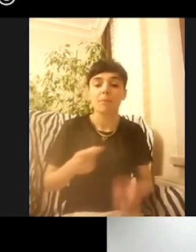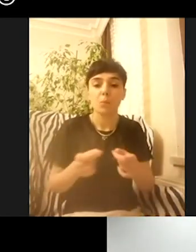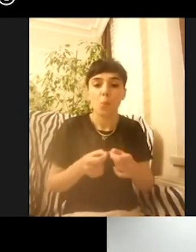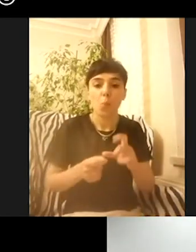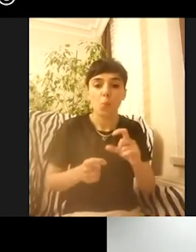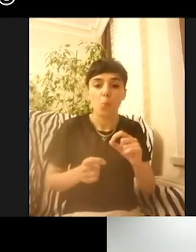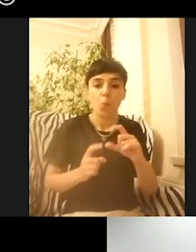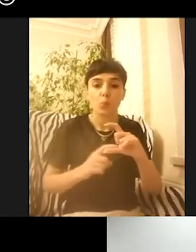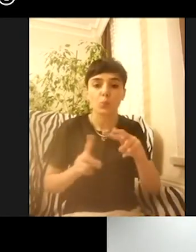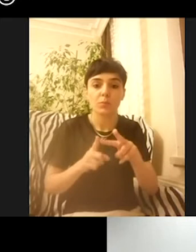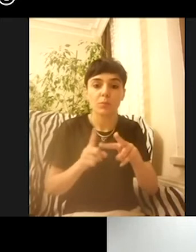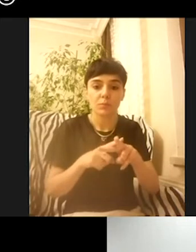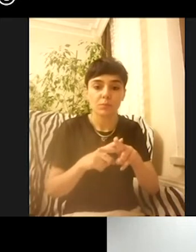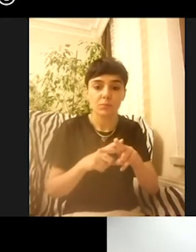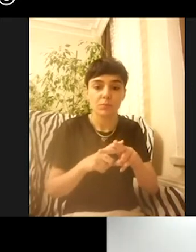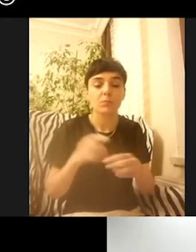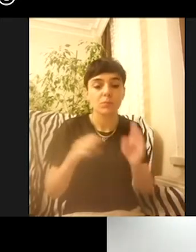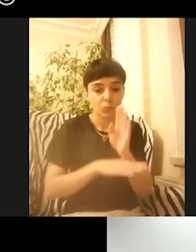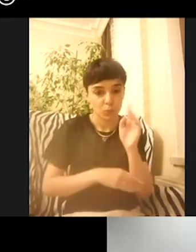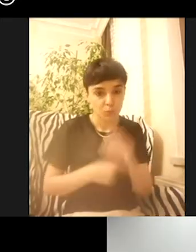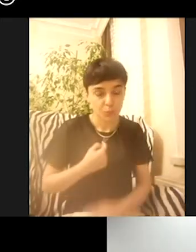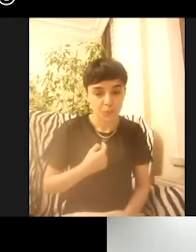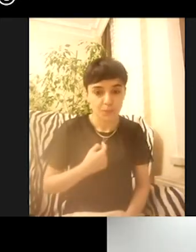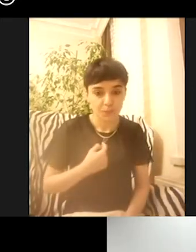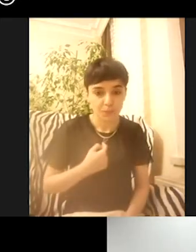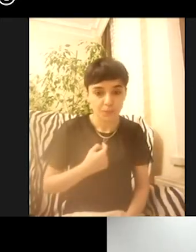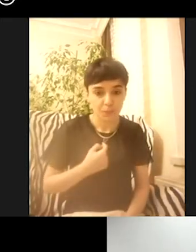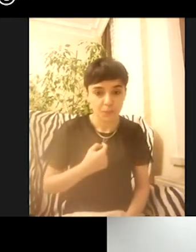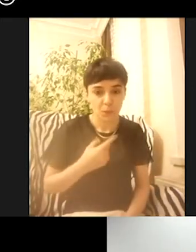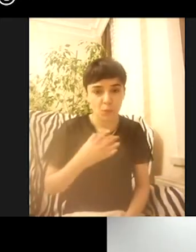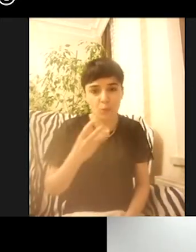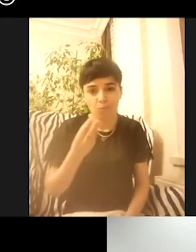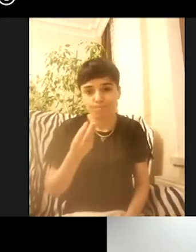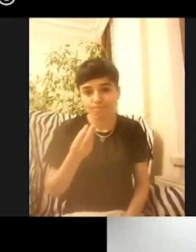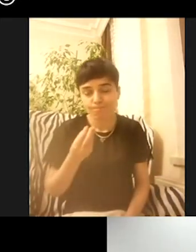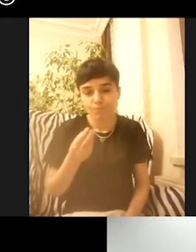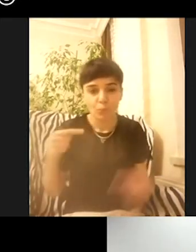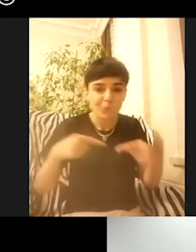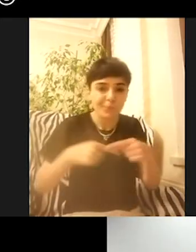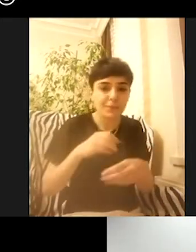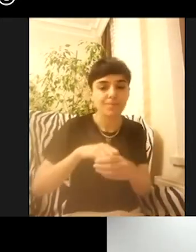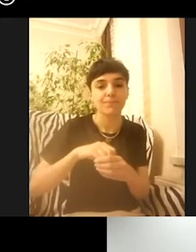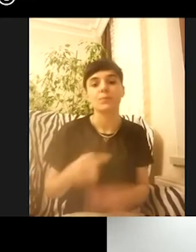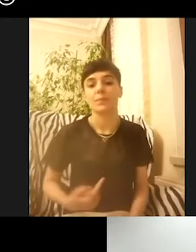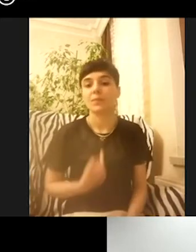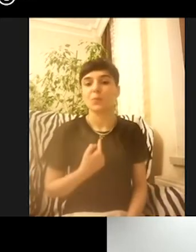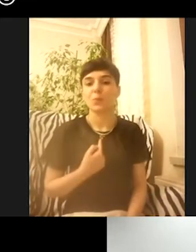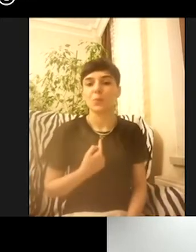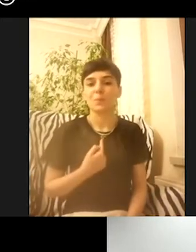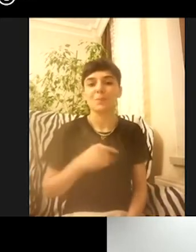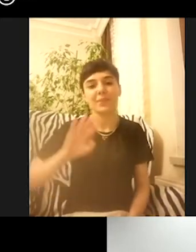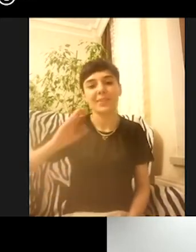here, and I'm kind of contradictory in that, but that's for another time. There are so many people that are